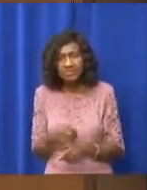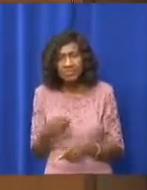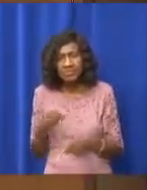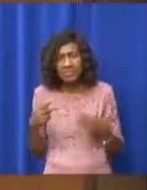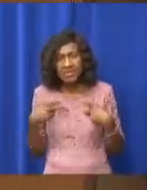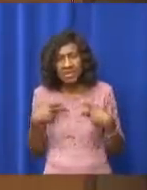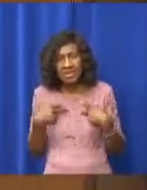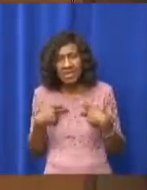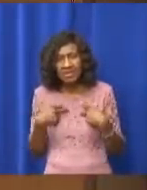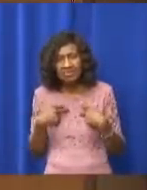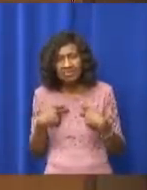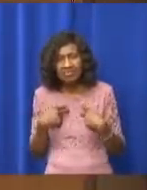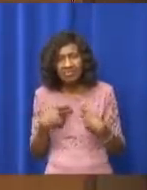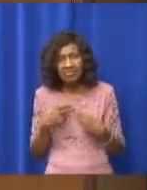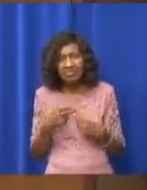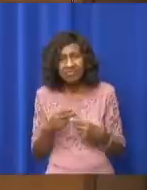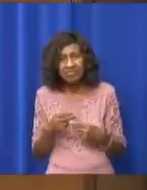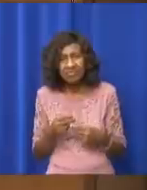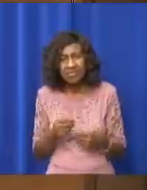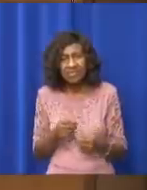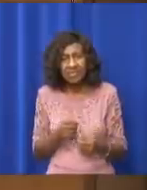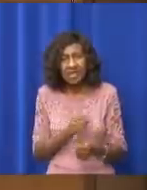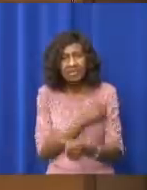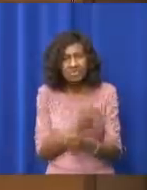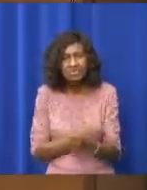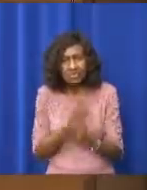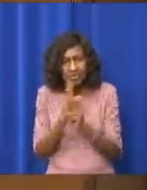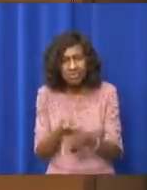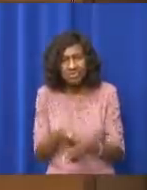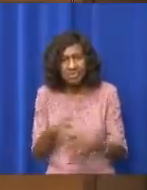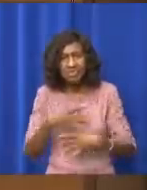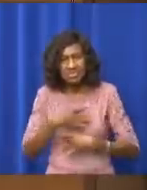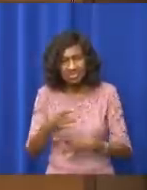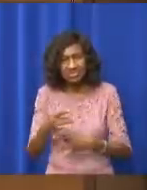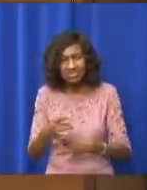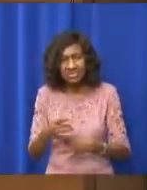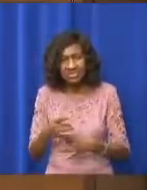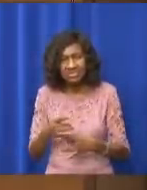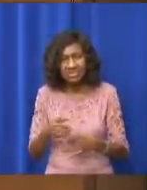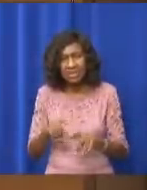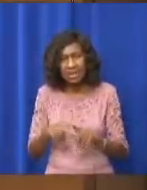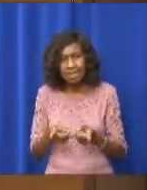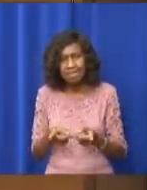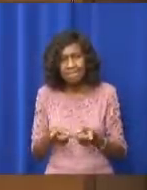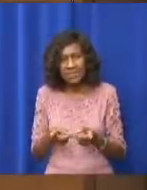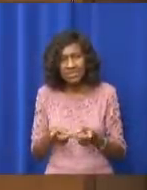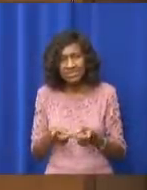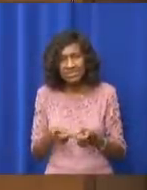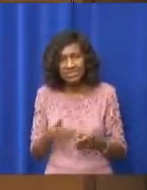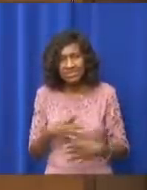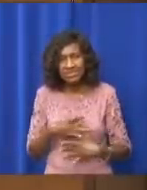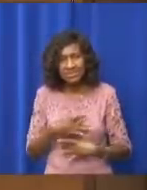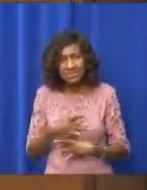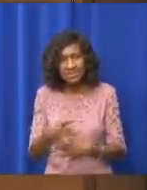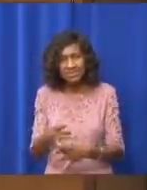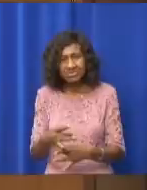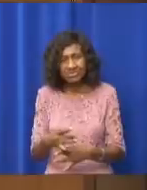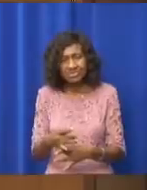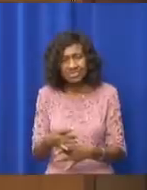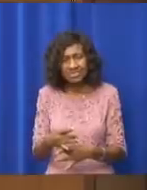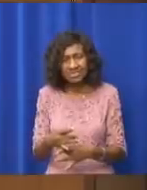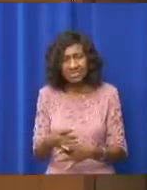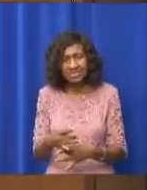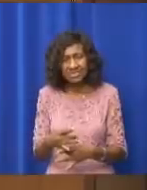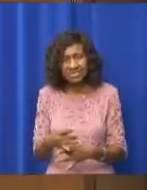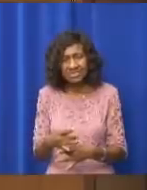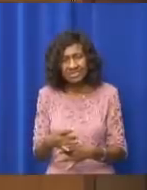response of interest at the beginning. However, we noticed that interest curtailed once